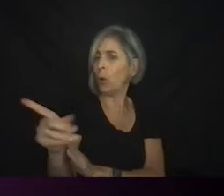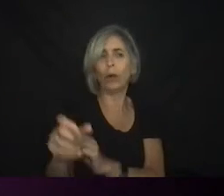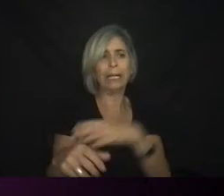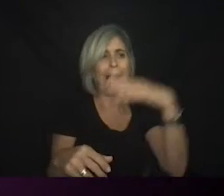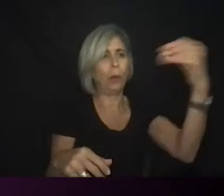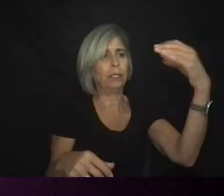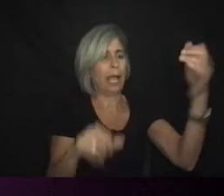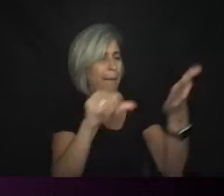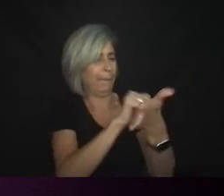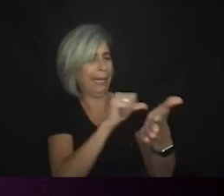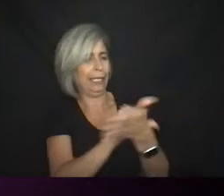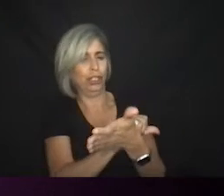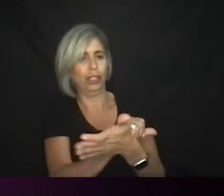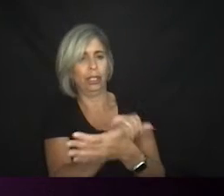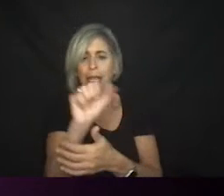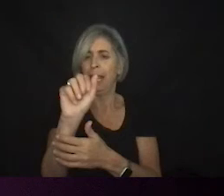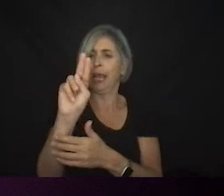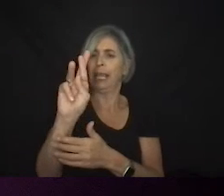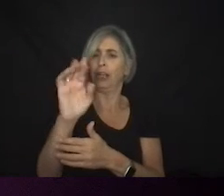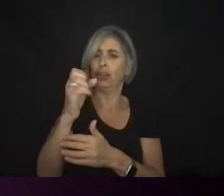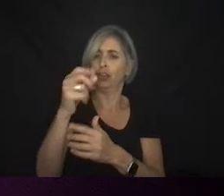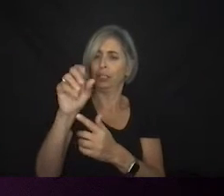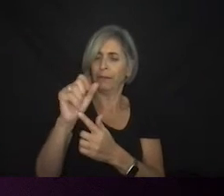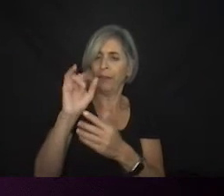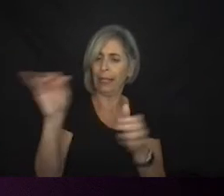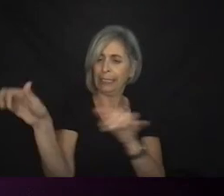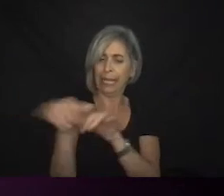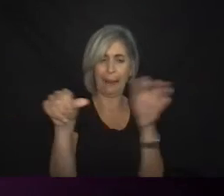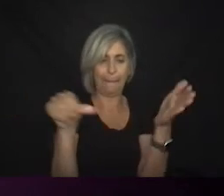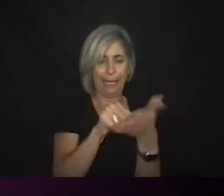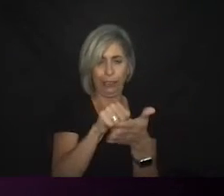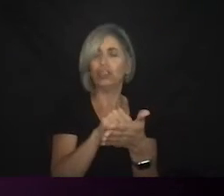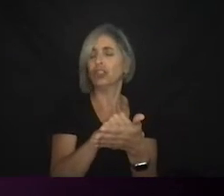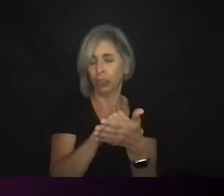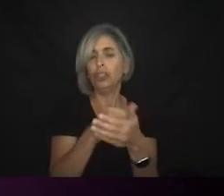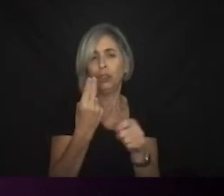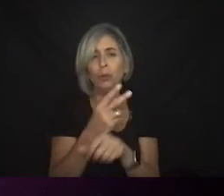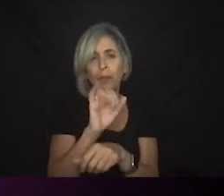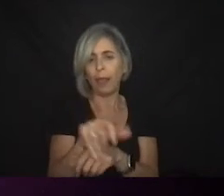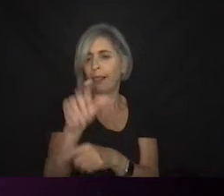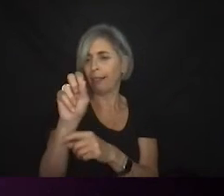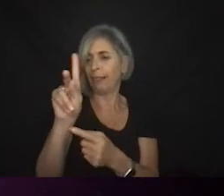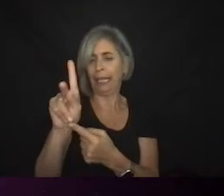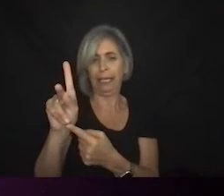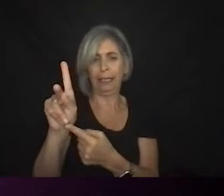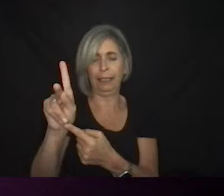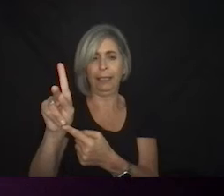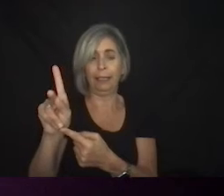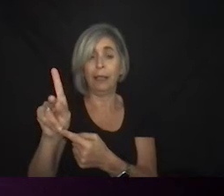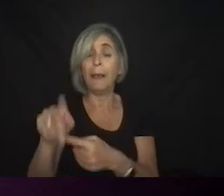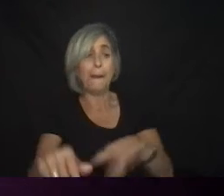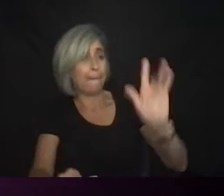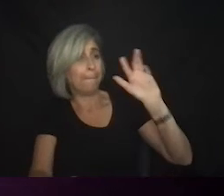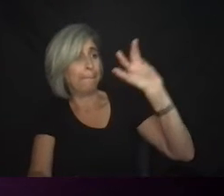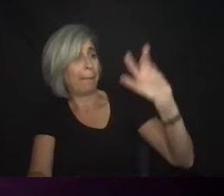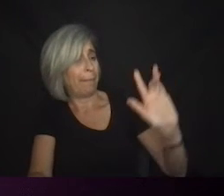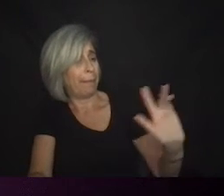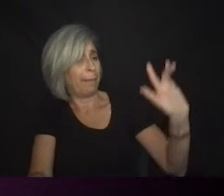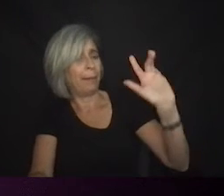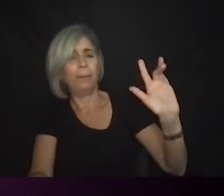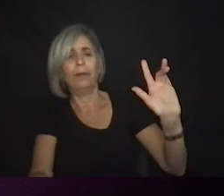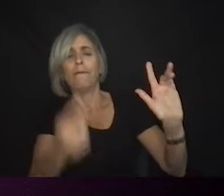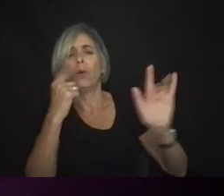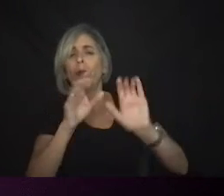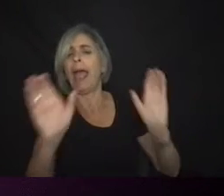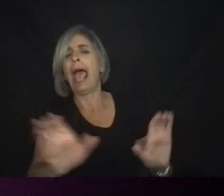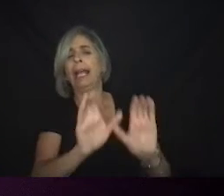page, anchors within that same page. And then use buttons when you're performing an